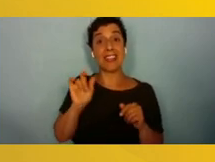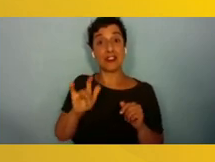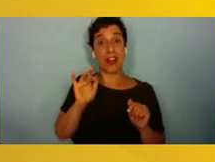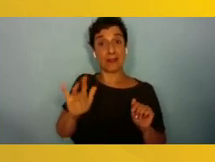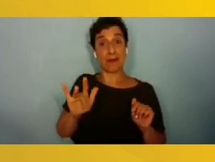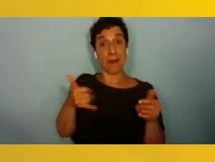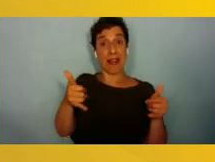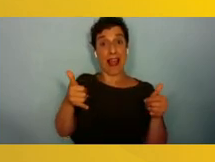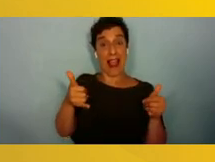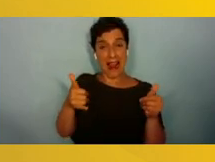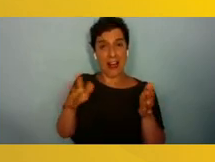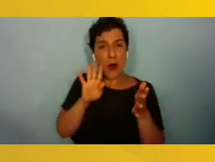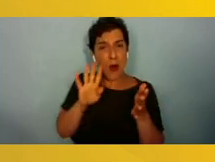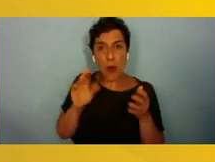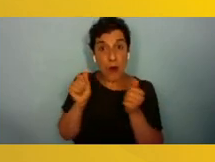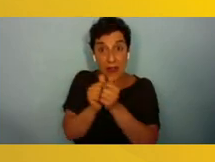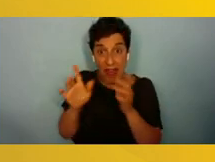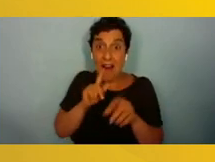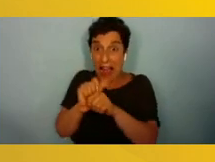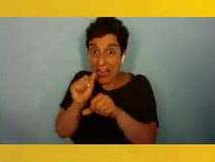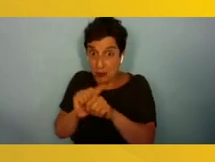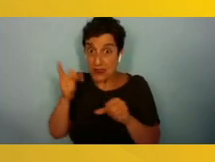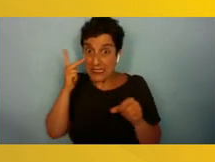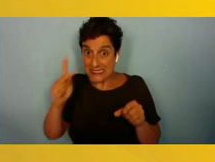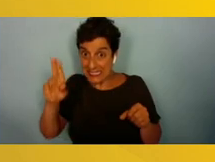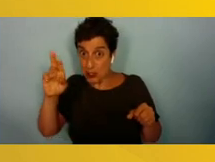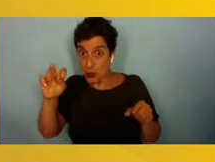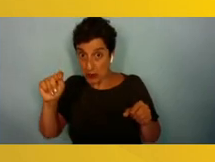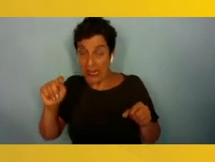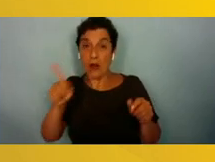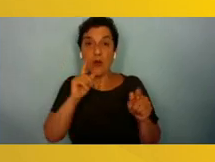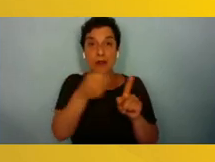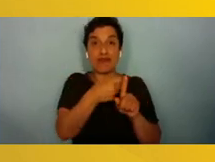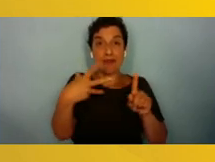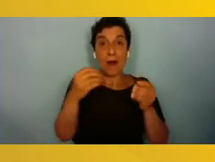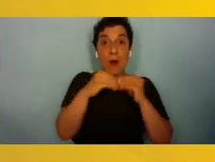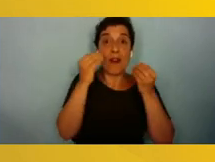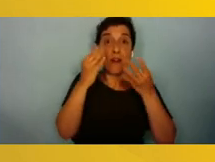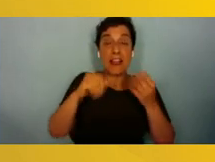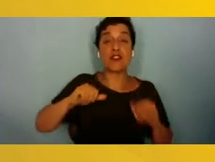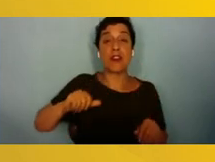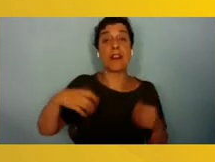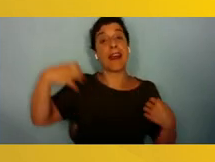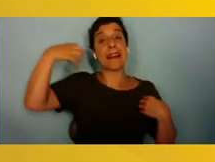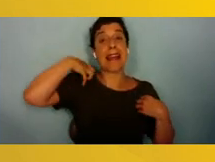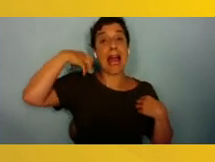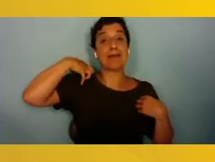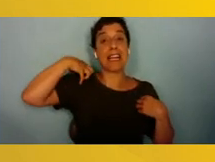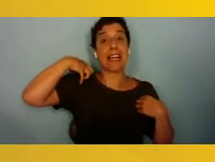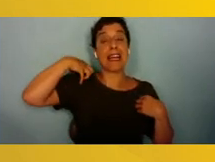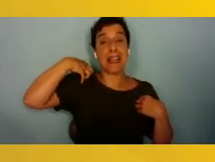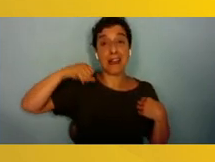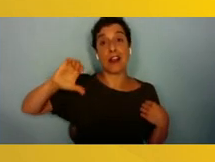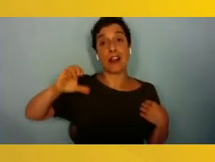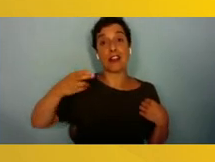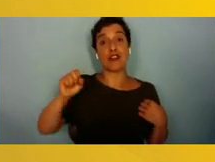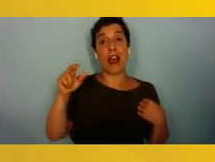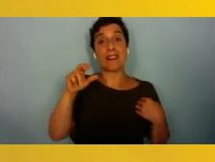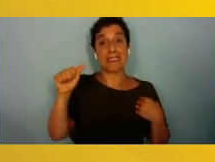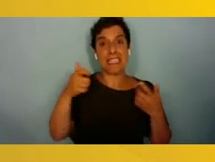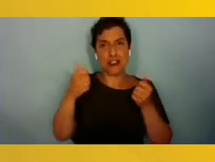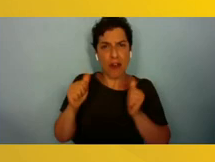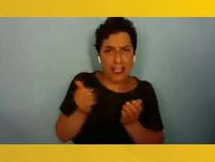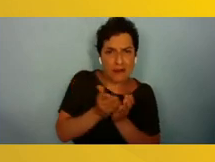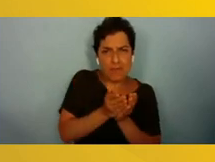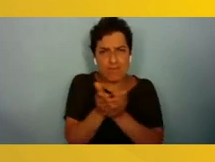some background information. So Captain Chelsea is a ship captain and she's trying to get her cheese where she wants it to go. And Herbie